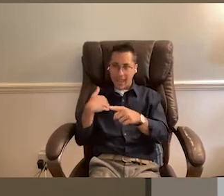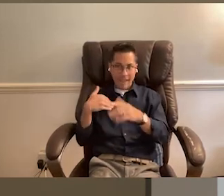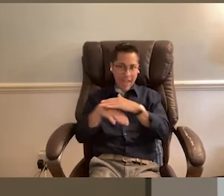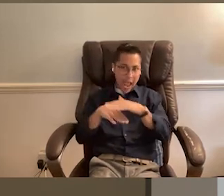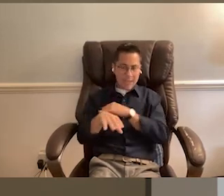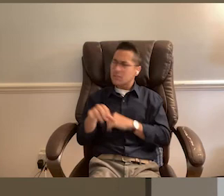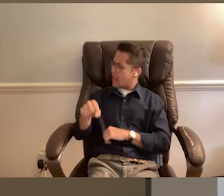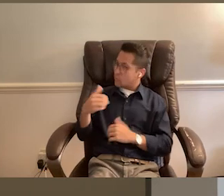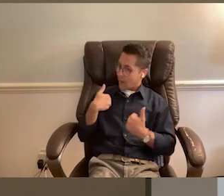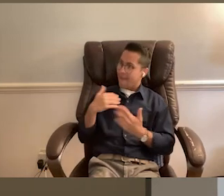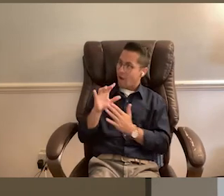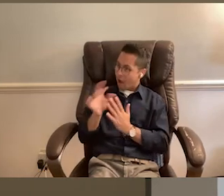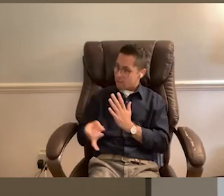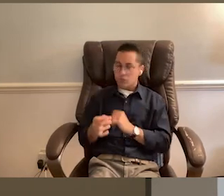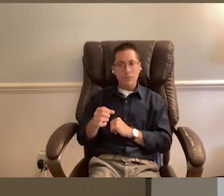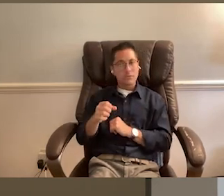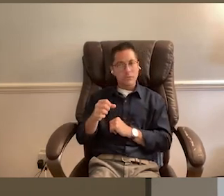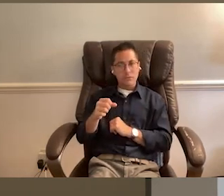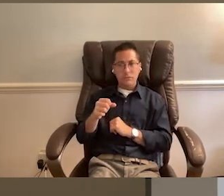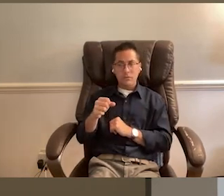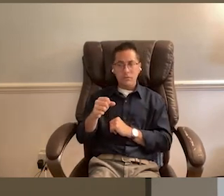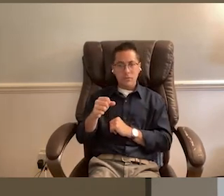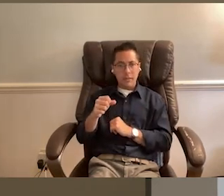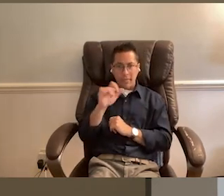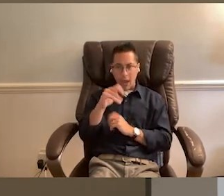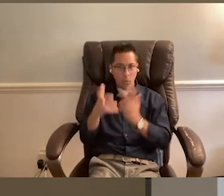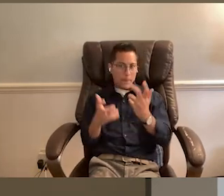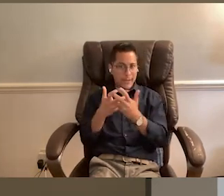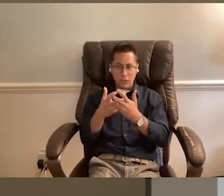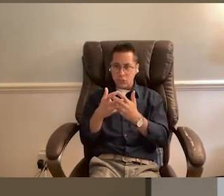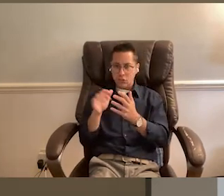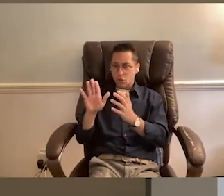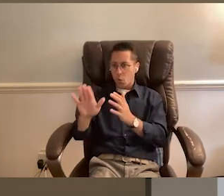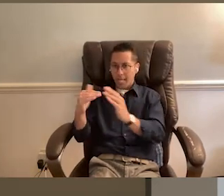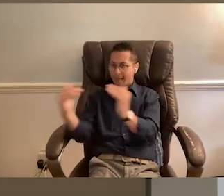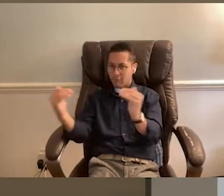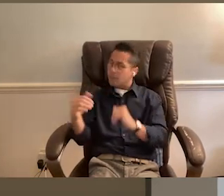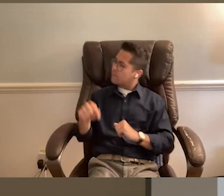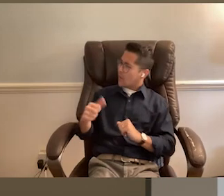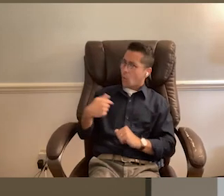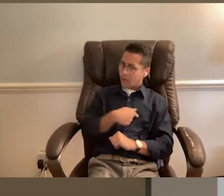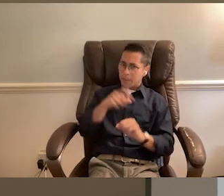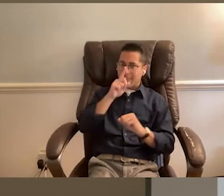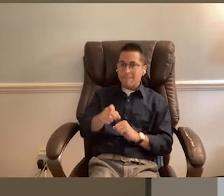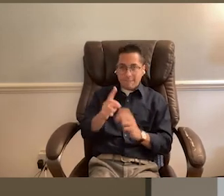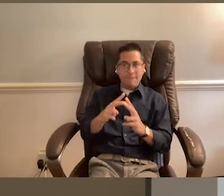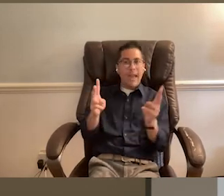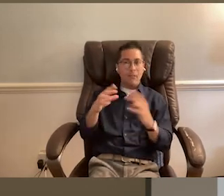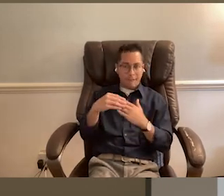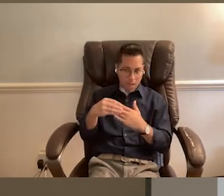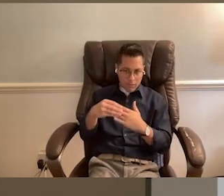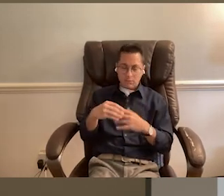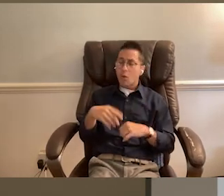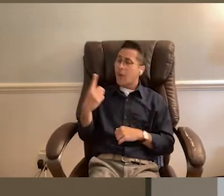of the program, but it's not required at all. Some people, it's just not right for them. Okay, and then is it set up to where, like